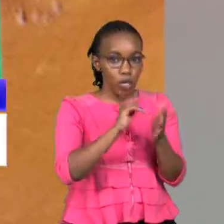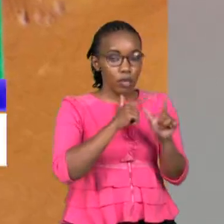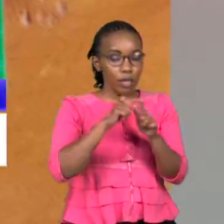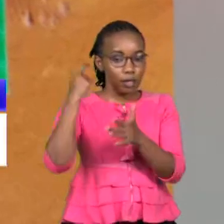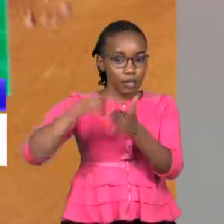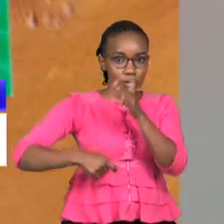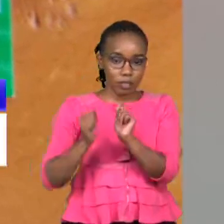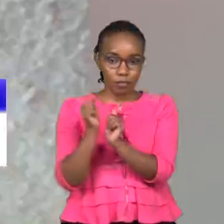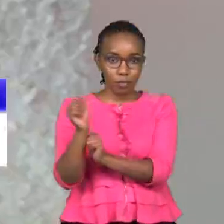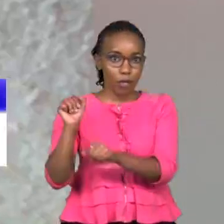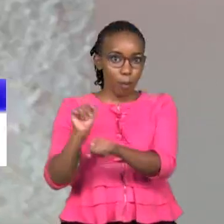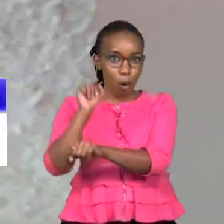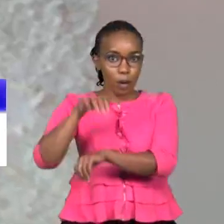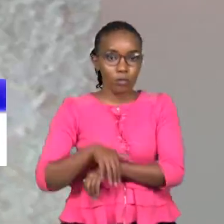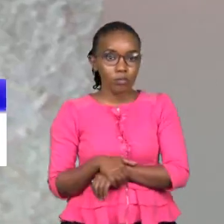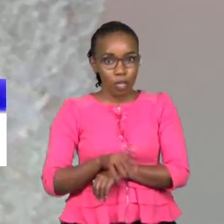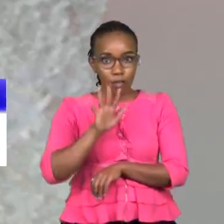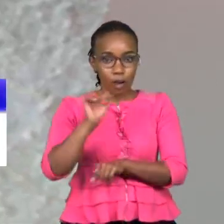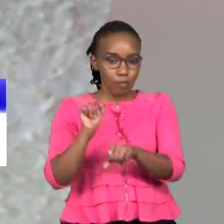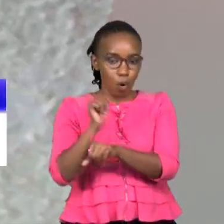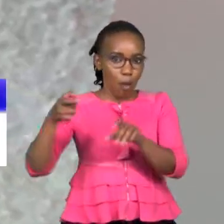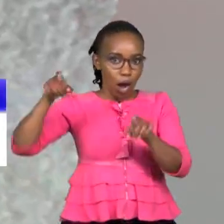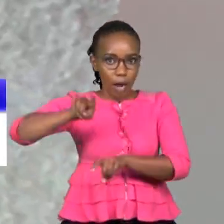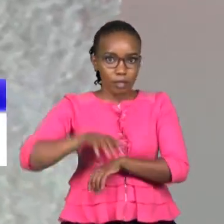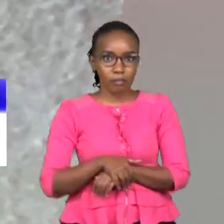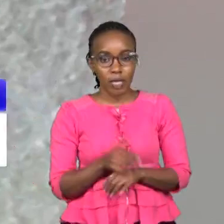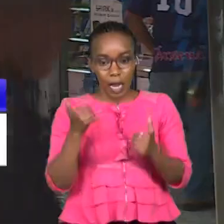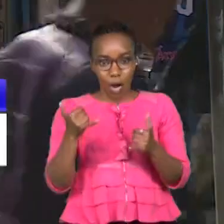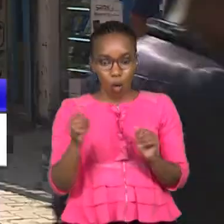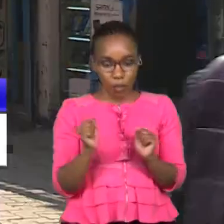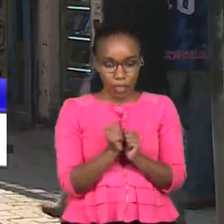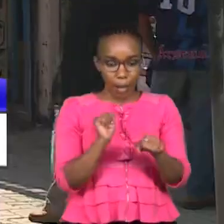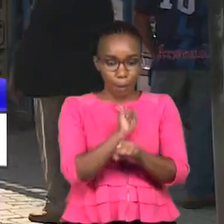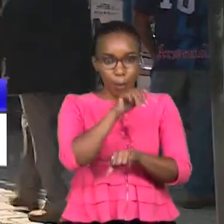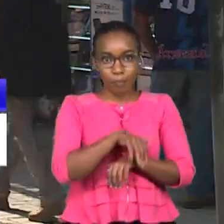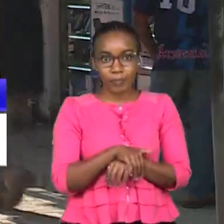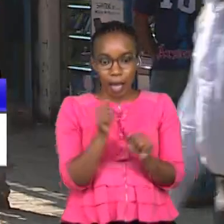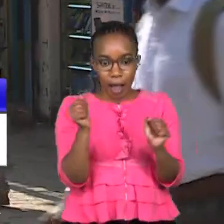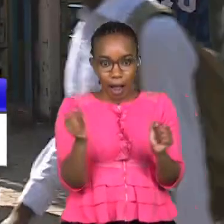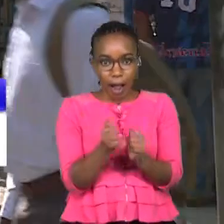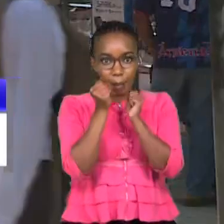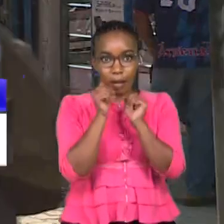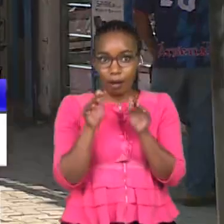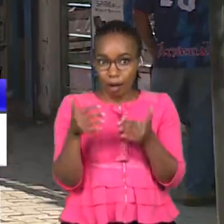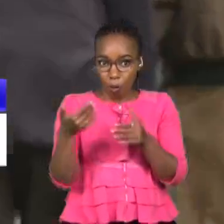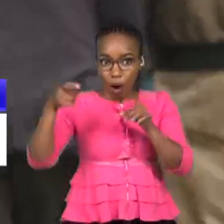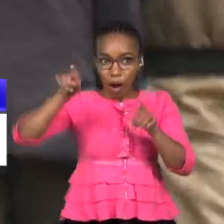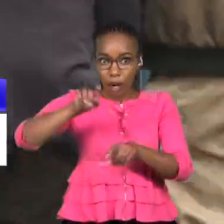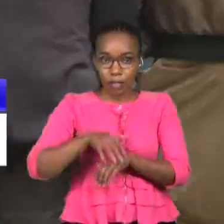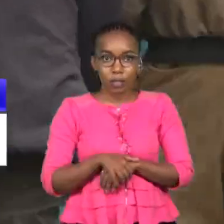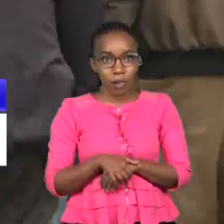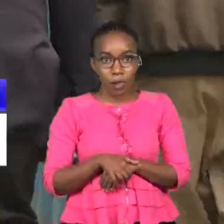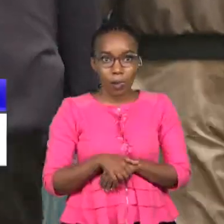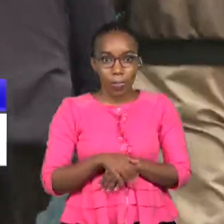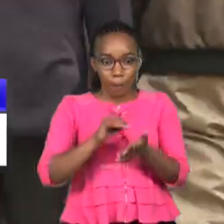will take 15 shillings, which is 5 shillings up from the current 10 shillings. This comes as a result of increased excise duty